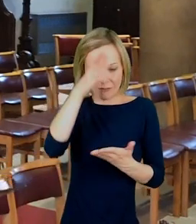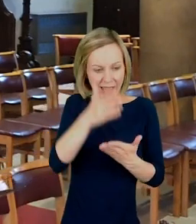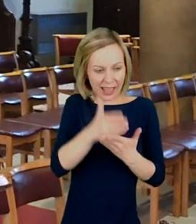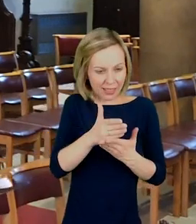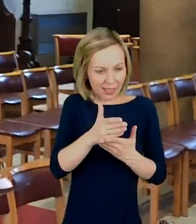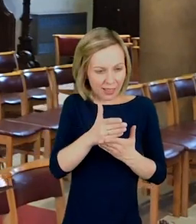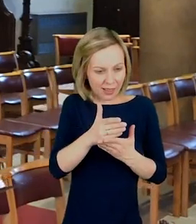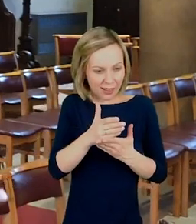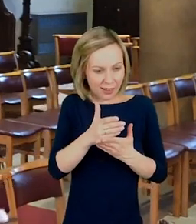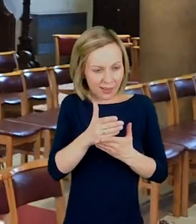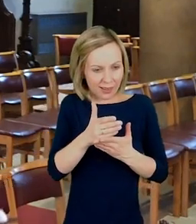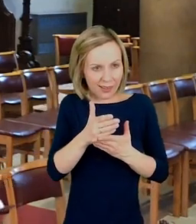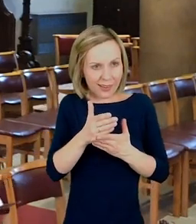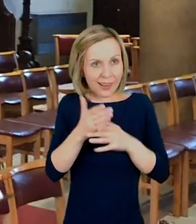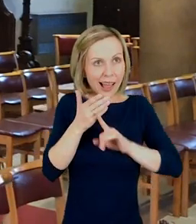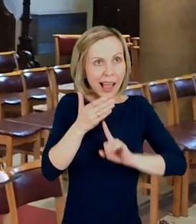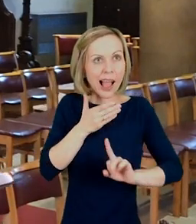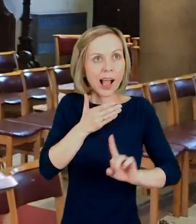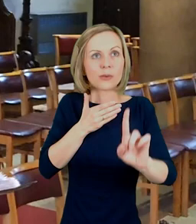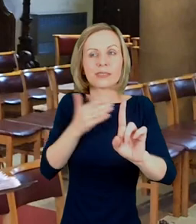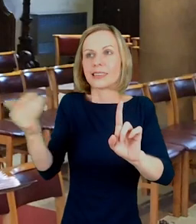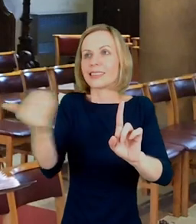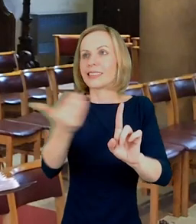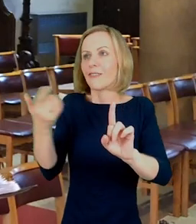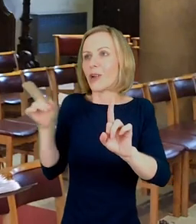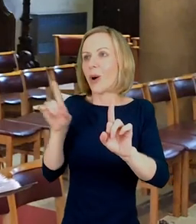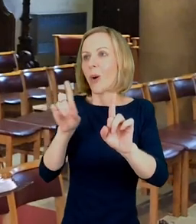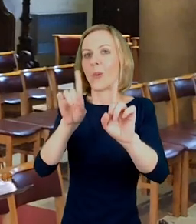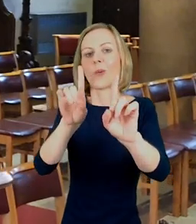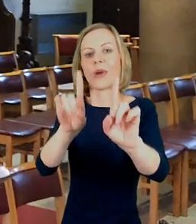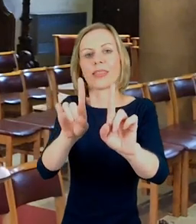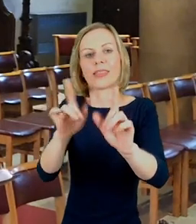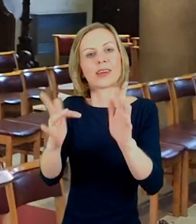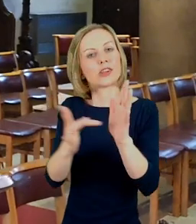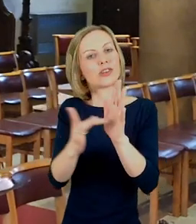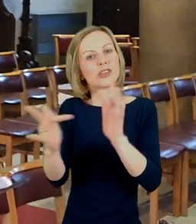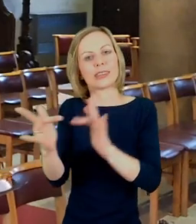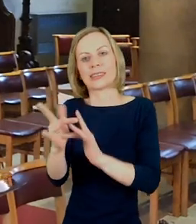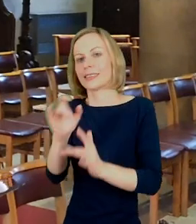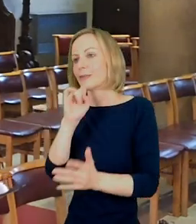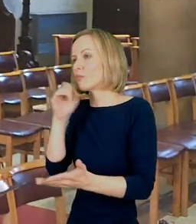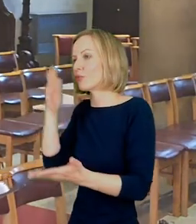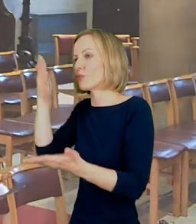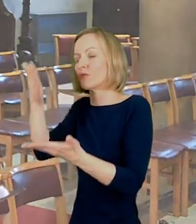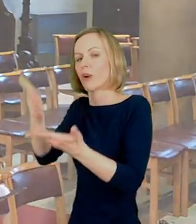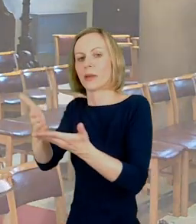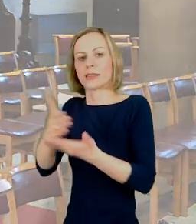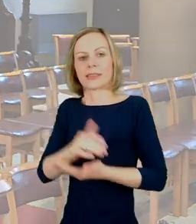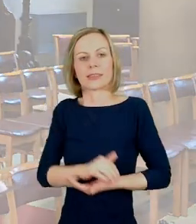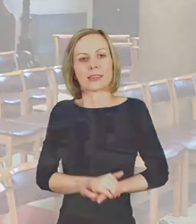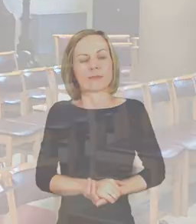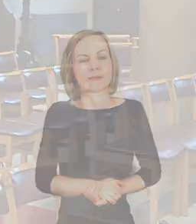faith, our Savior is always near. O Jesus, I have promised.